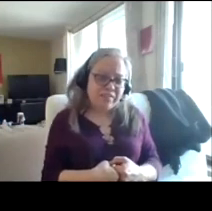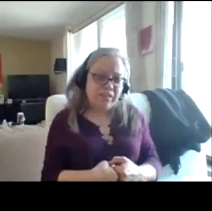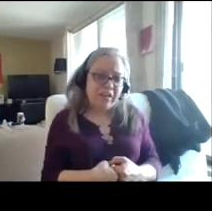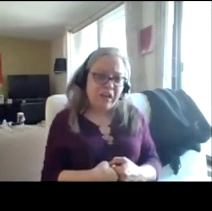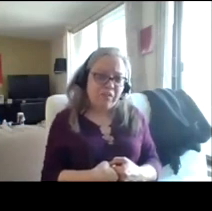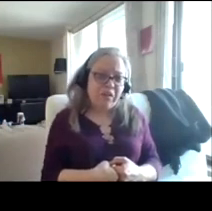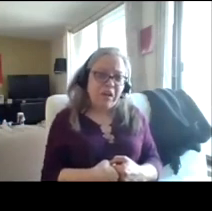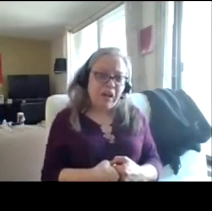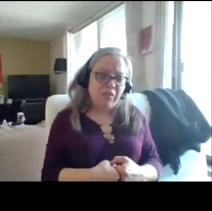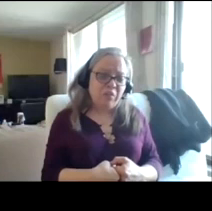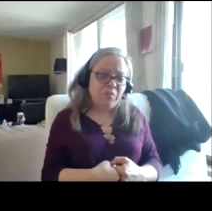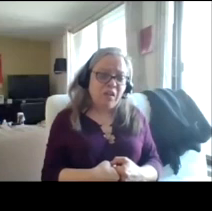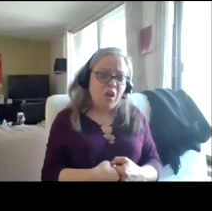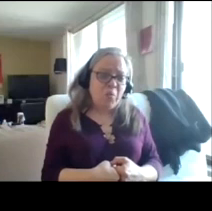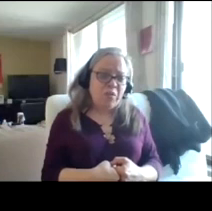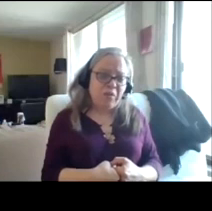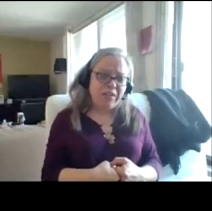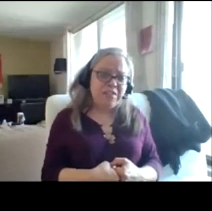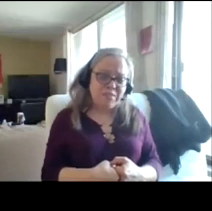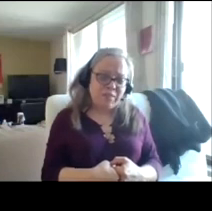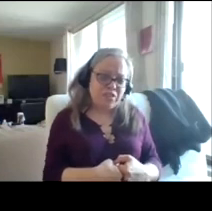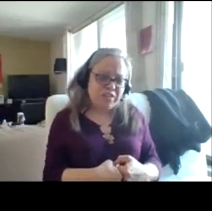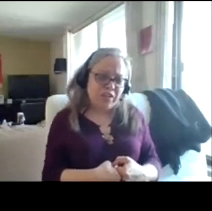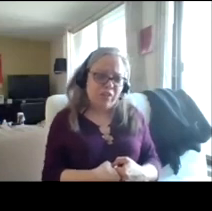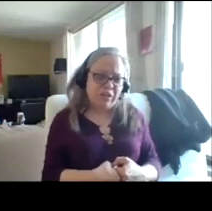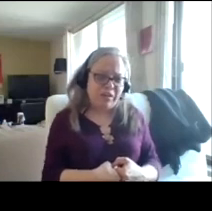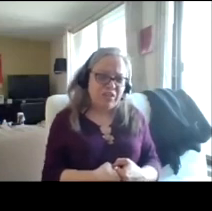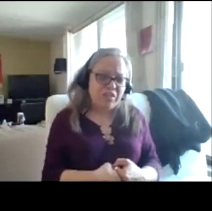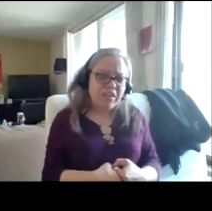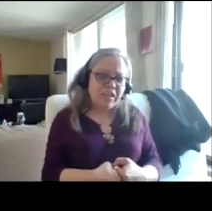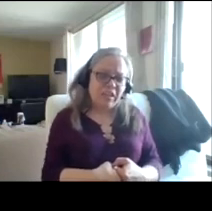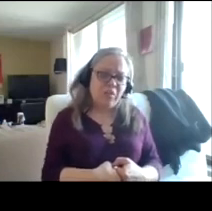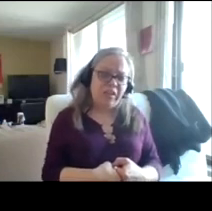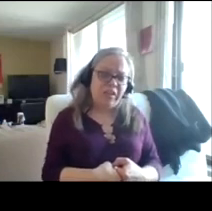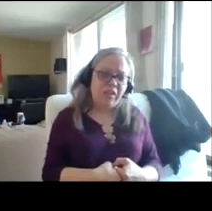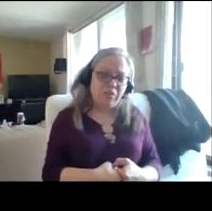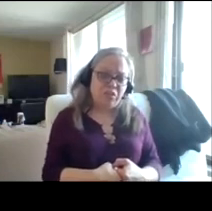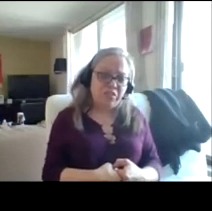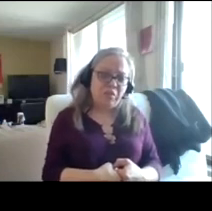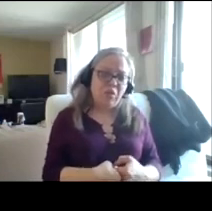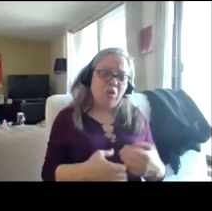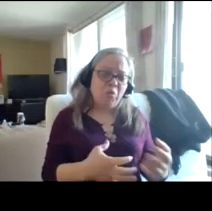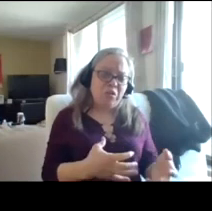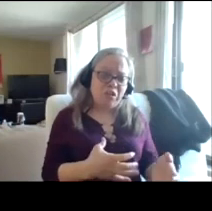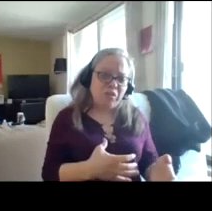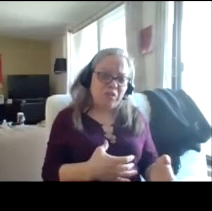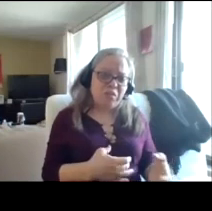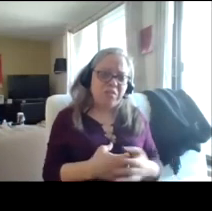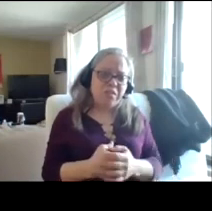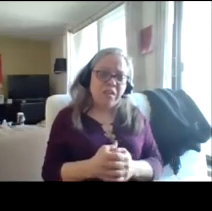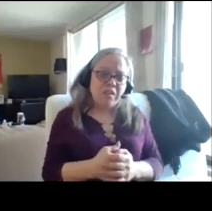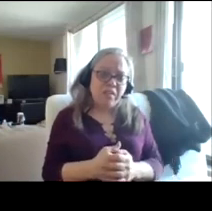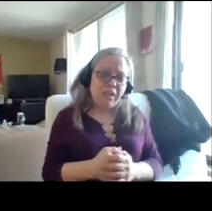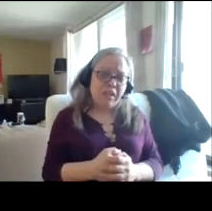list of other opportunities. Some of these Chantal already mentioned, including emergency homeless